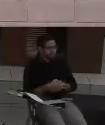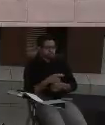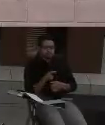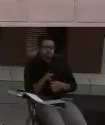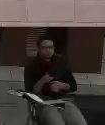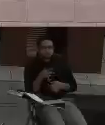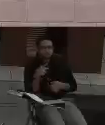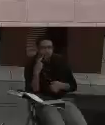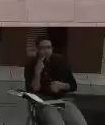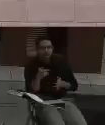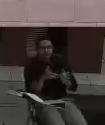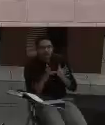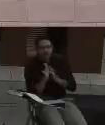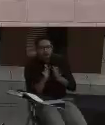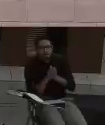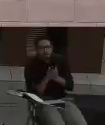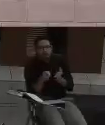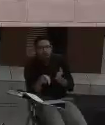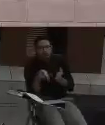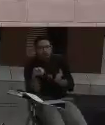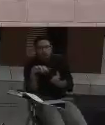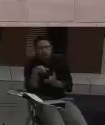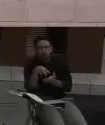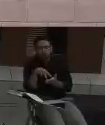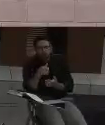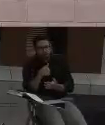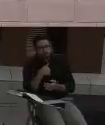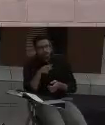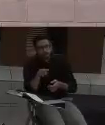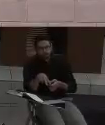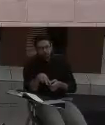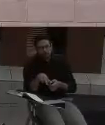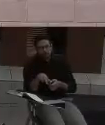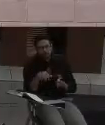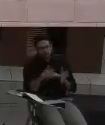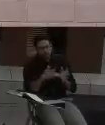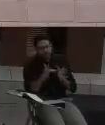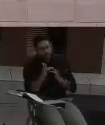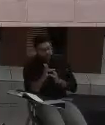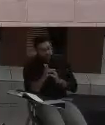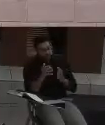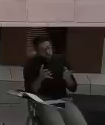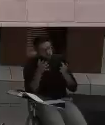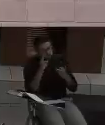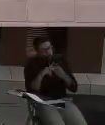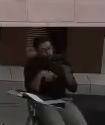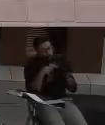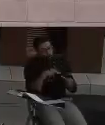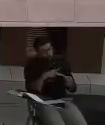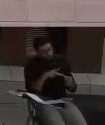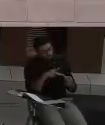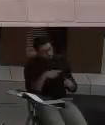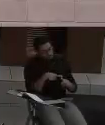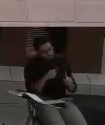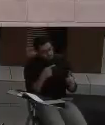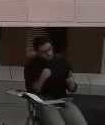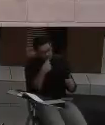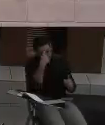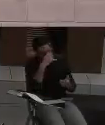to perfection, indeed, he was talking about perfection. I believe it is difficult to be perfect in